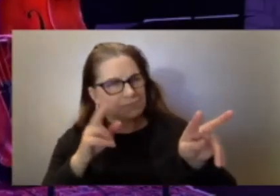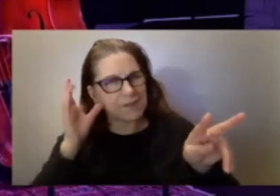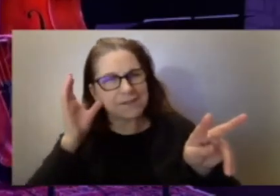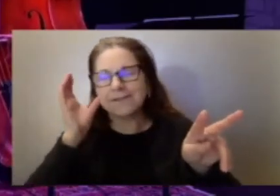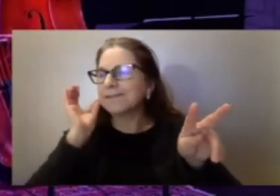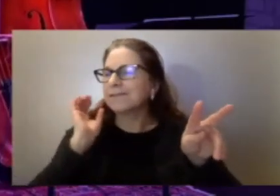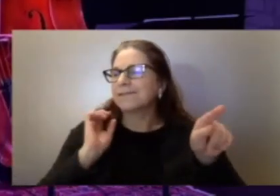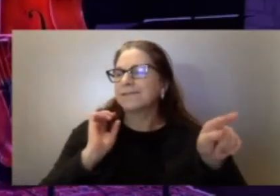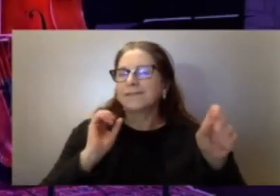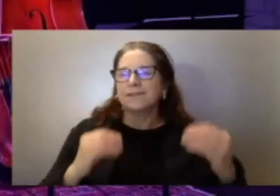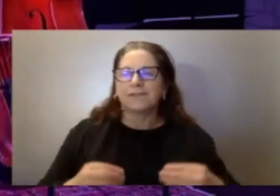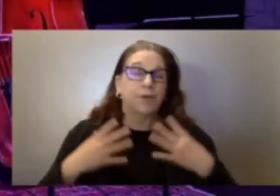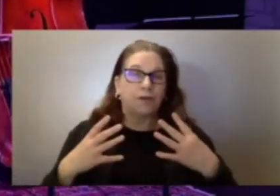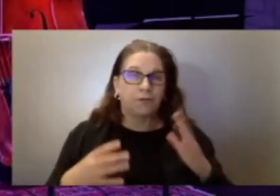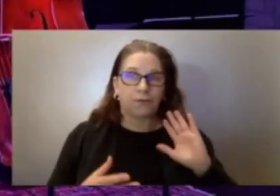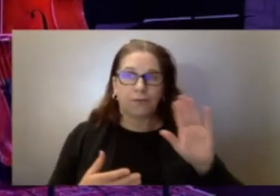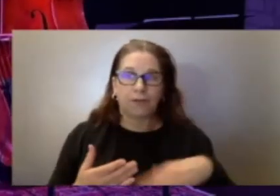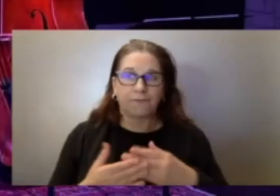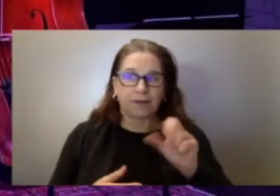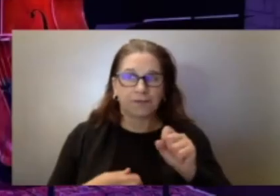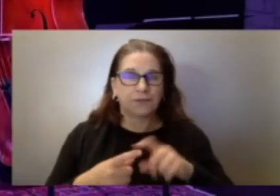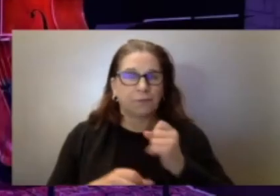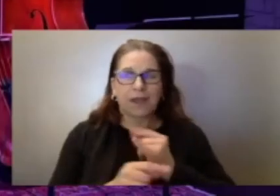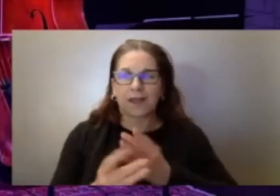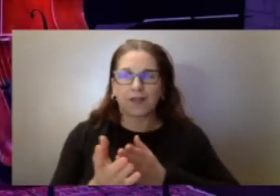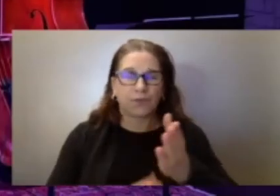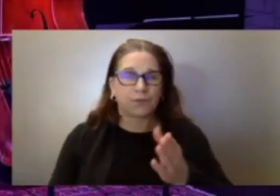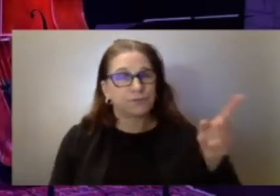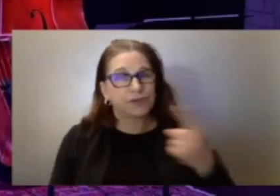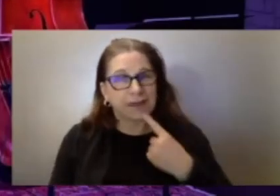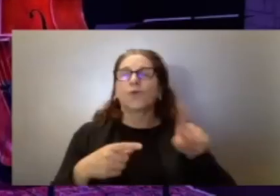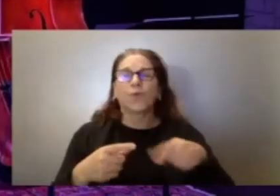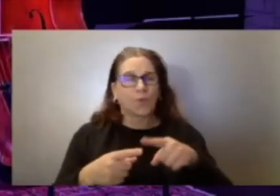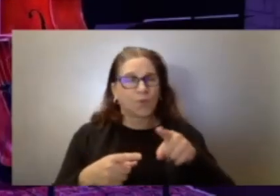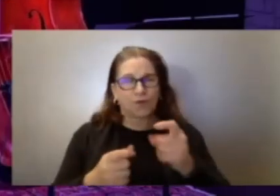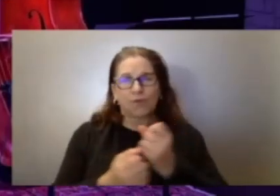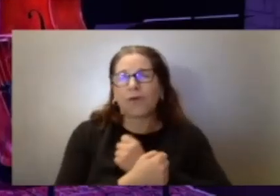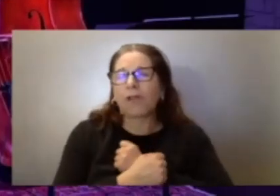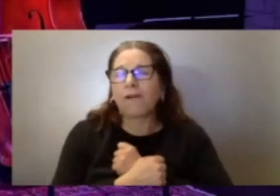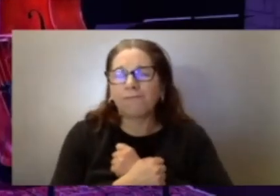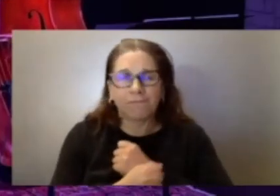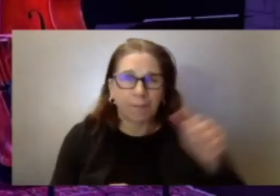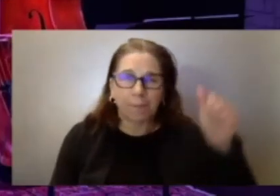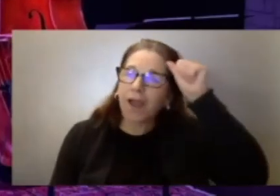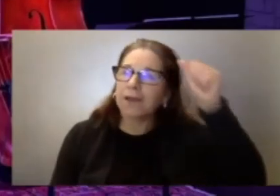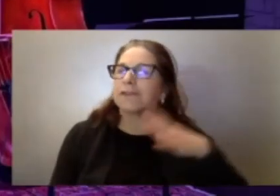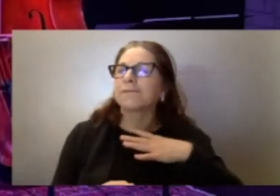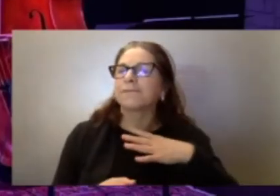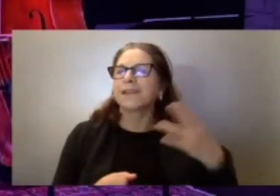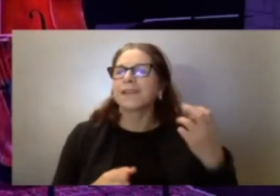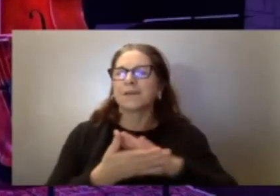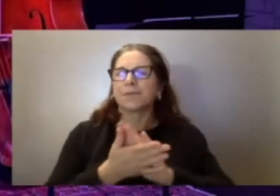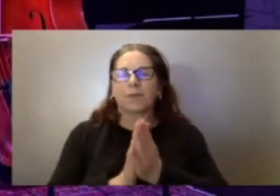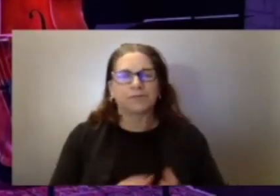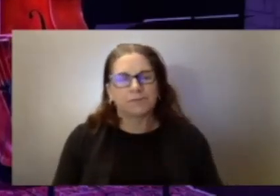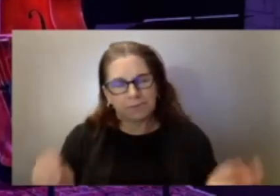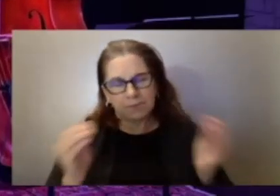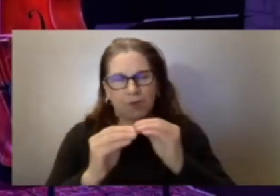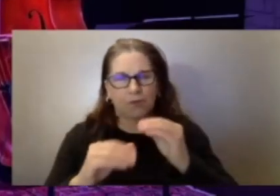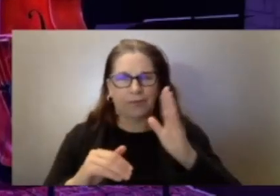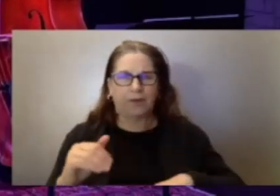all of us to make it through. She says, when you love a man, he becomes